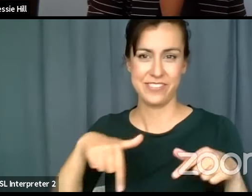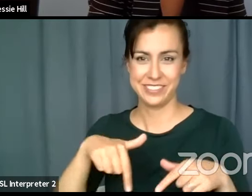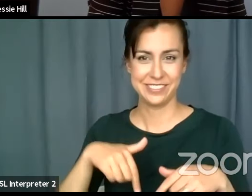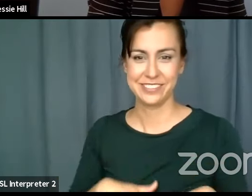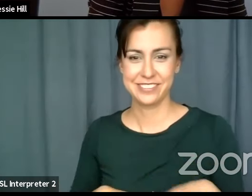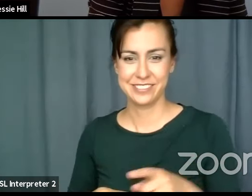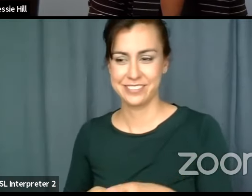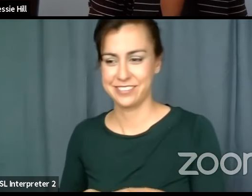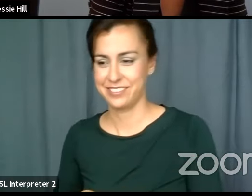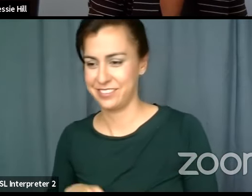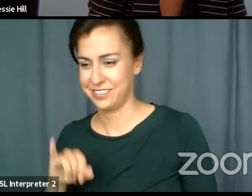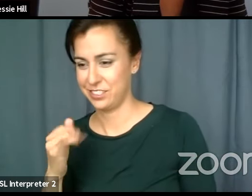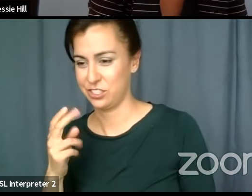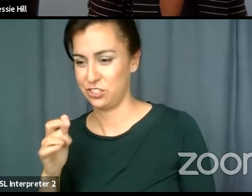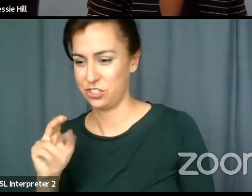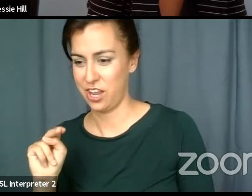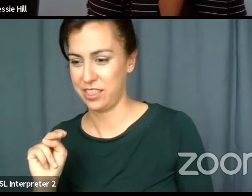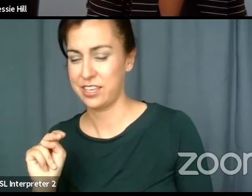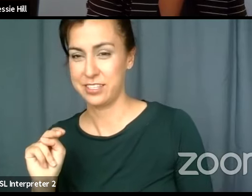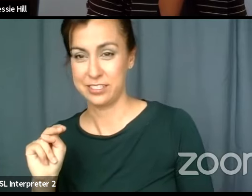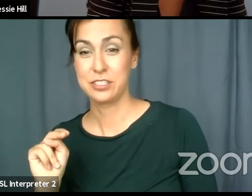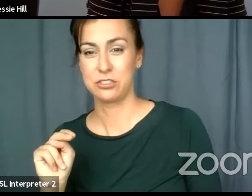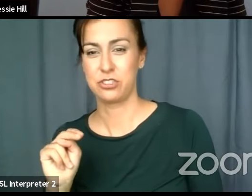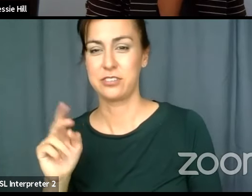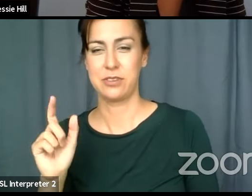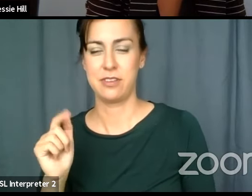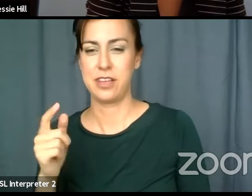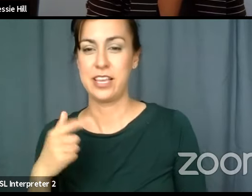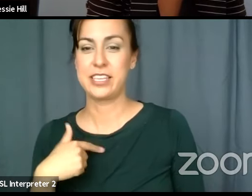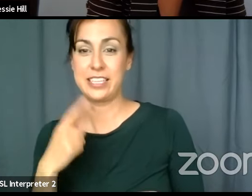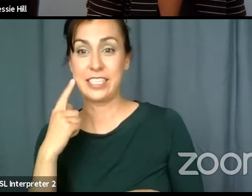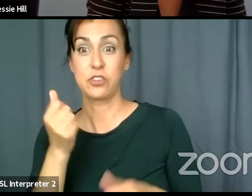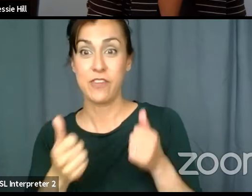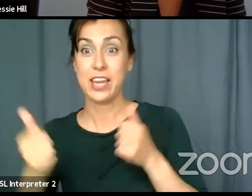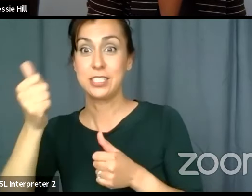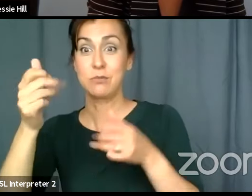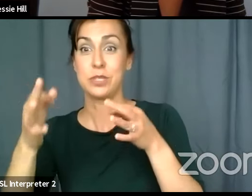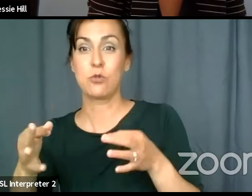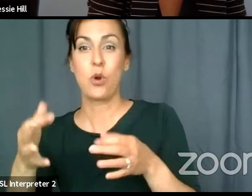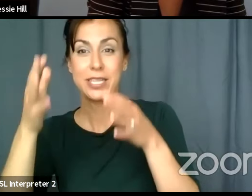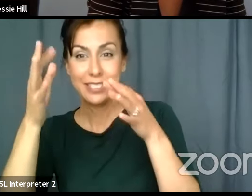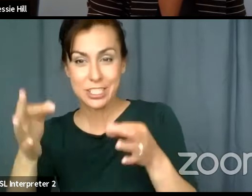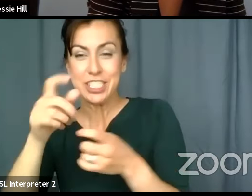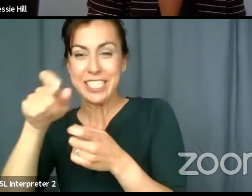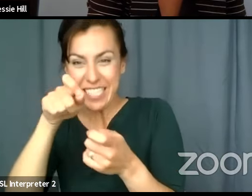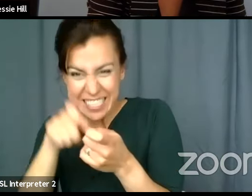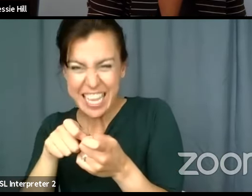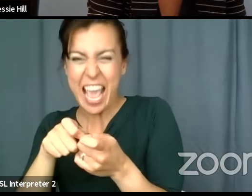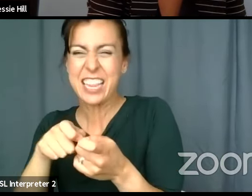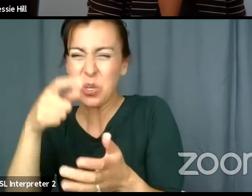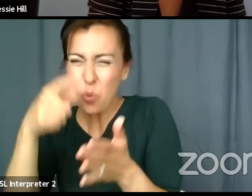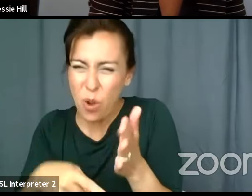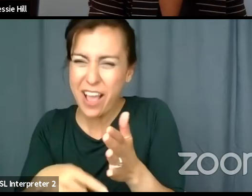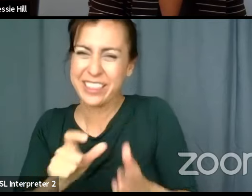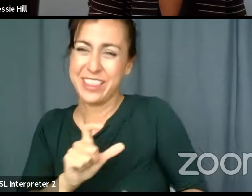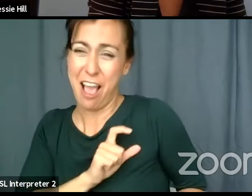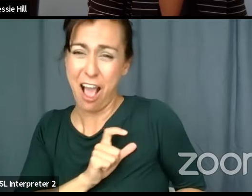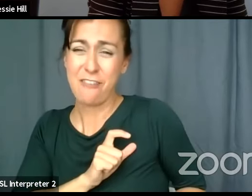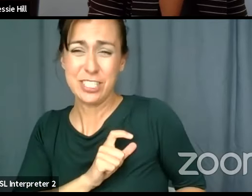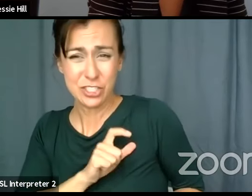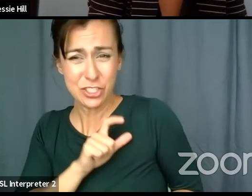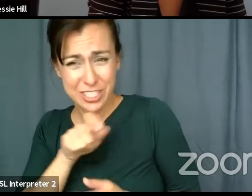Short answer is, unless you can find a Supreme Court decision exactly on point saying that exactly what the officer did was